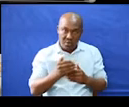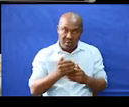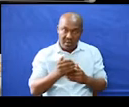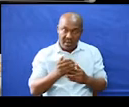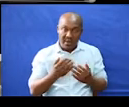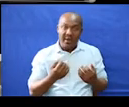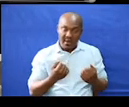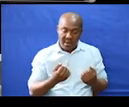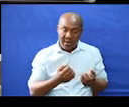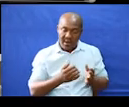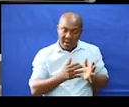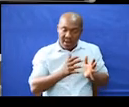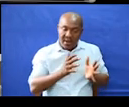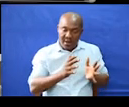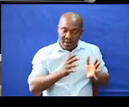development